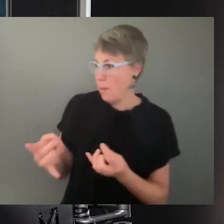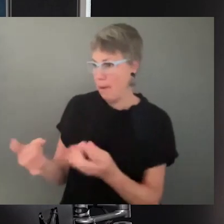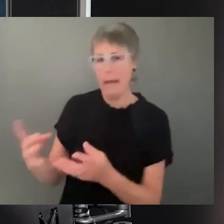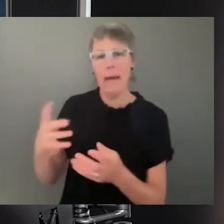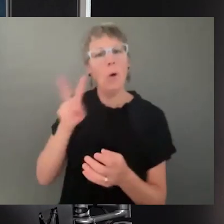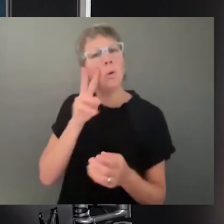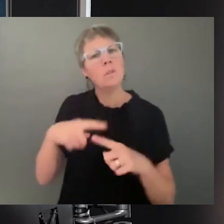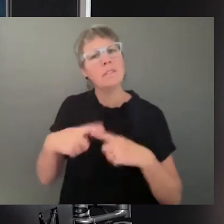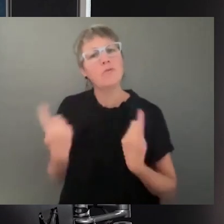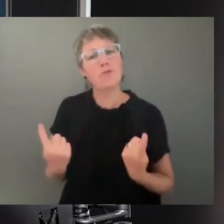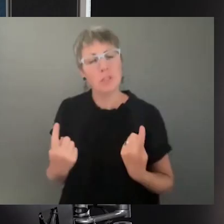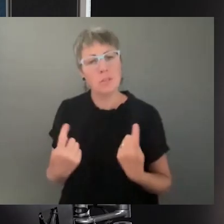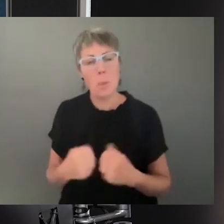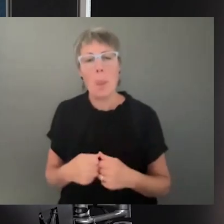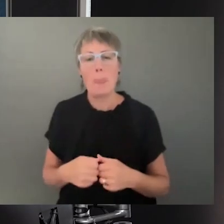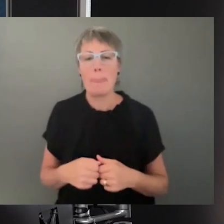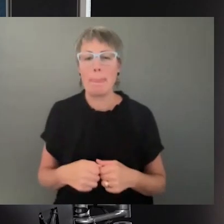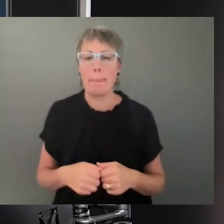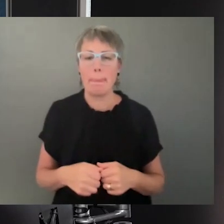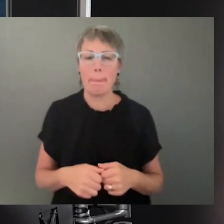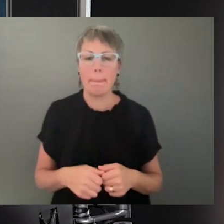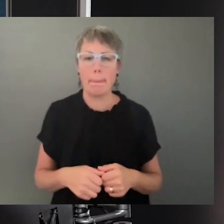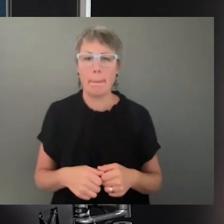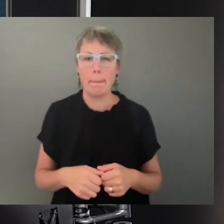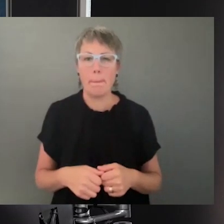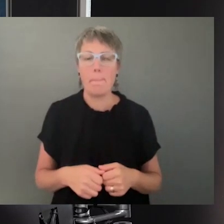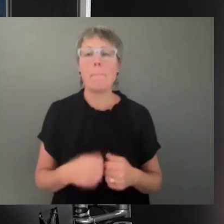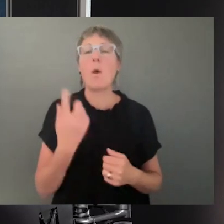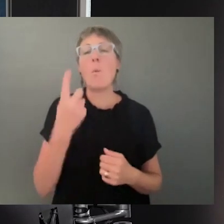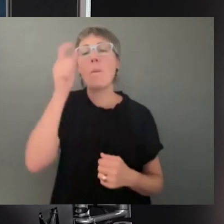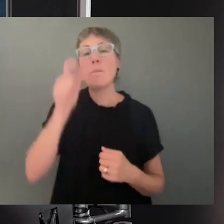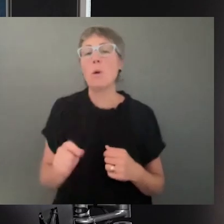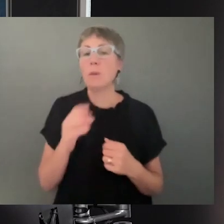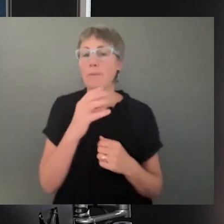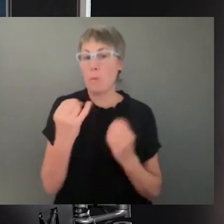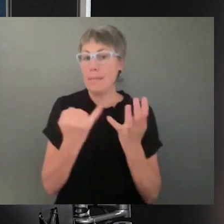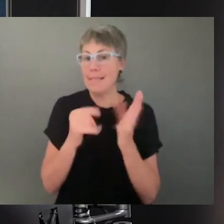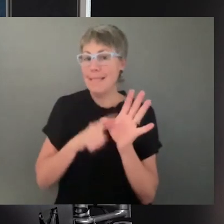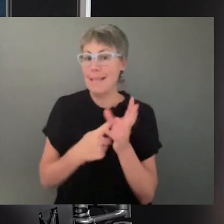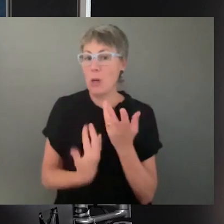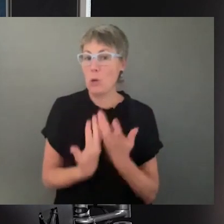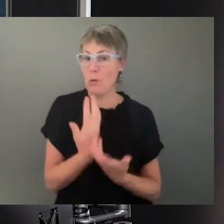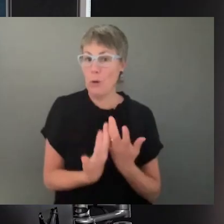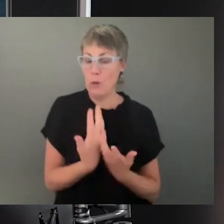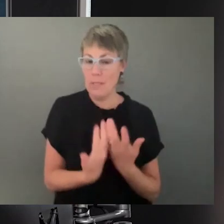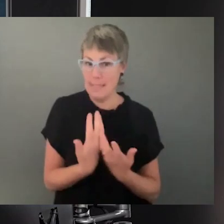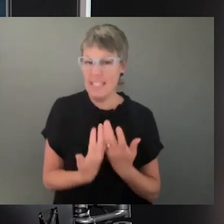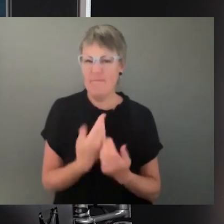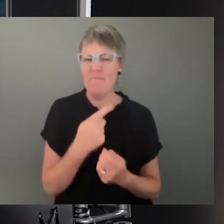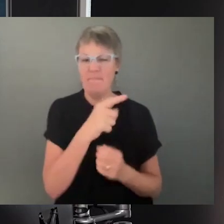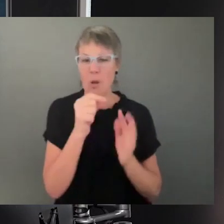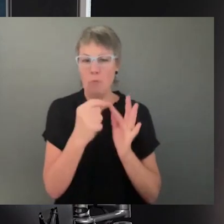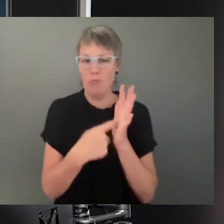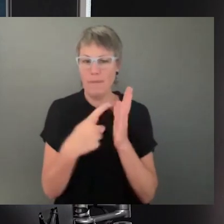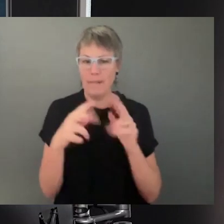Susan Graham Ryan. Associate Professor Michelle Villeneuve is at the Centre for Disability Research and Policy with the